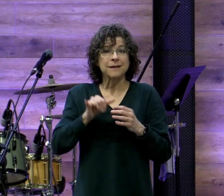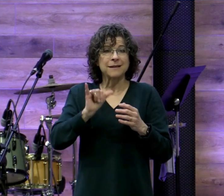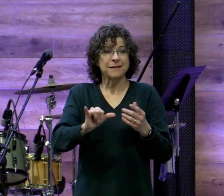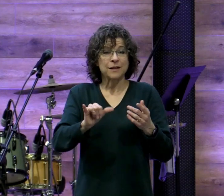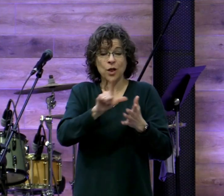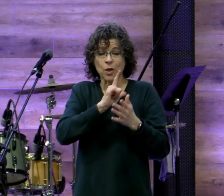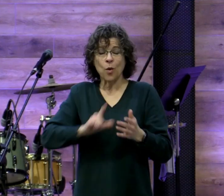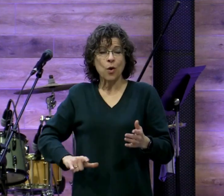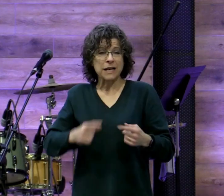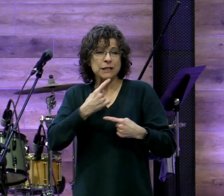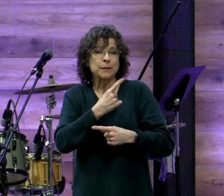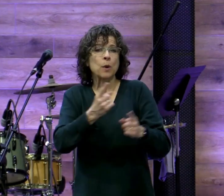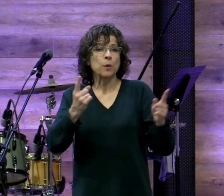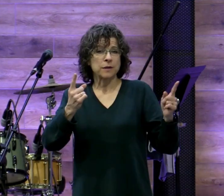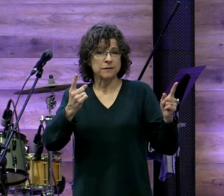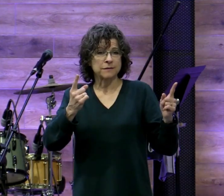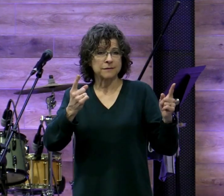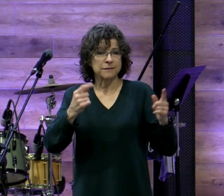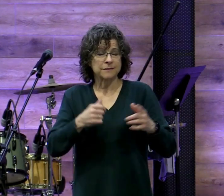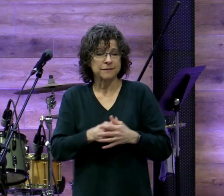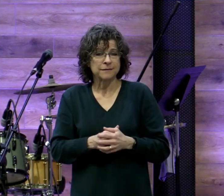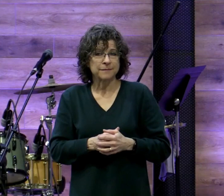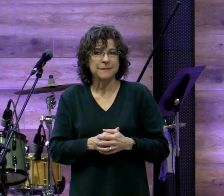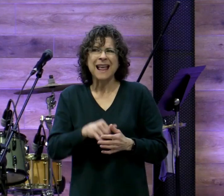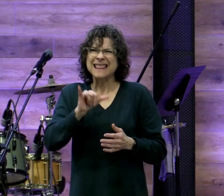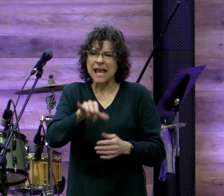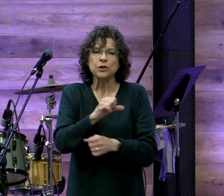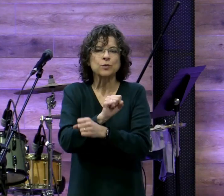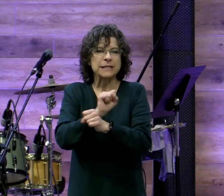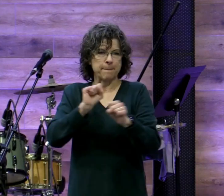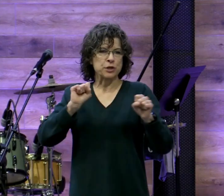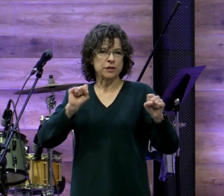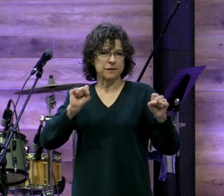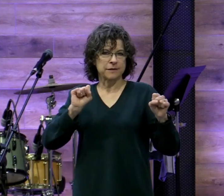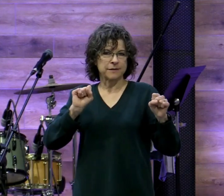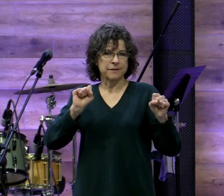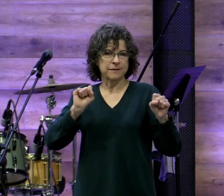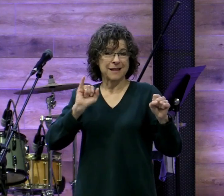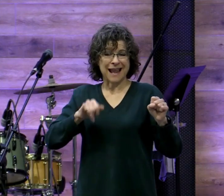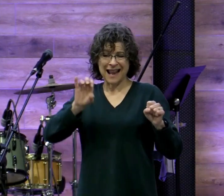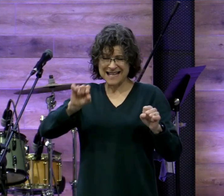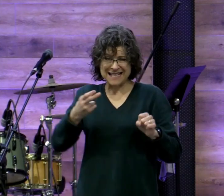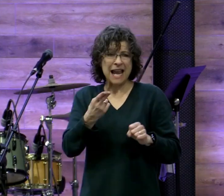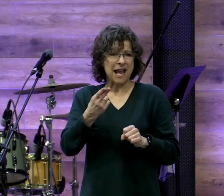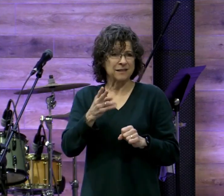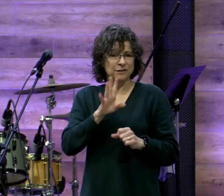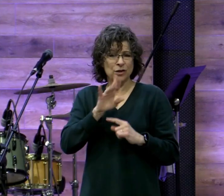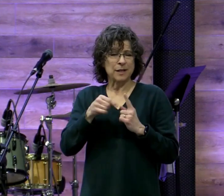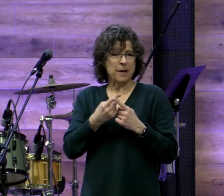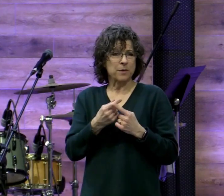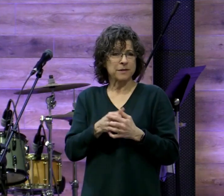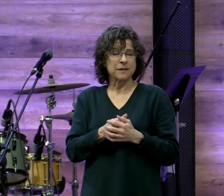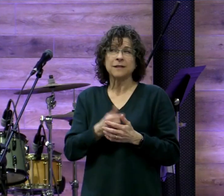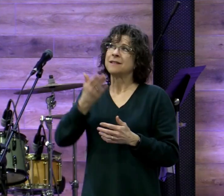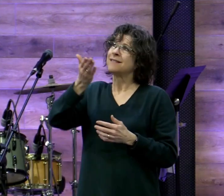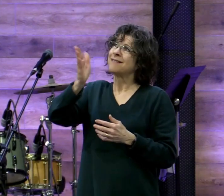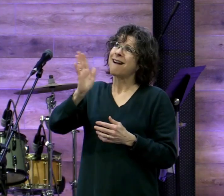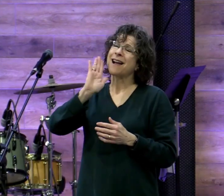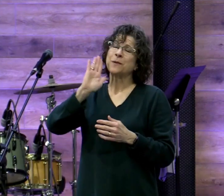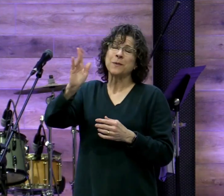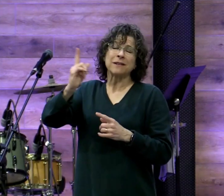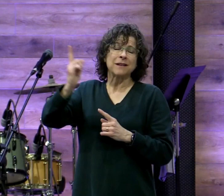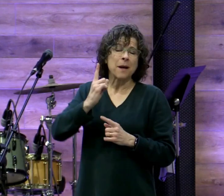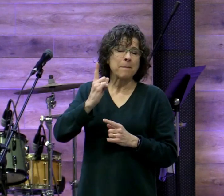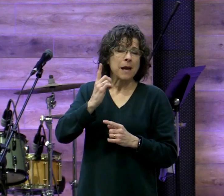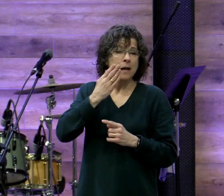Lord has spoken. The redemption, the restoration that God will bring about as he wipes away the tears from our eyes